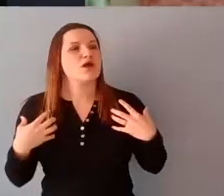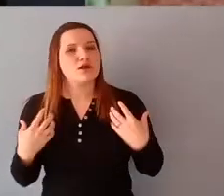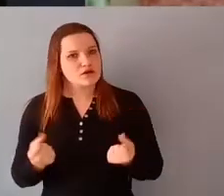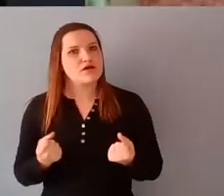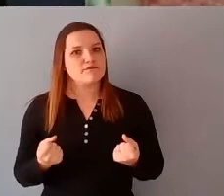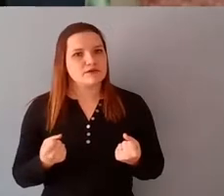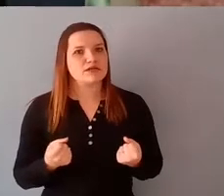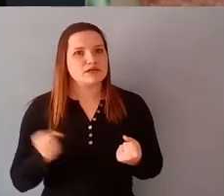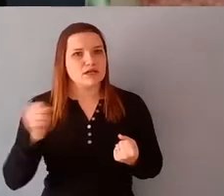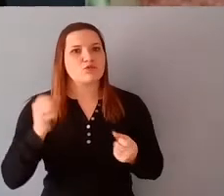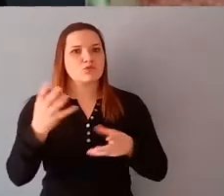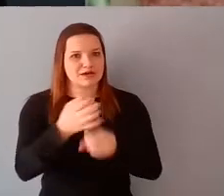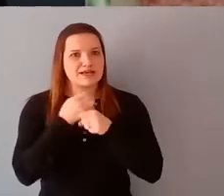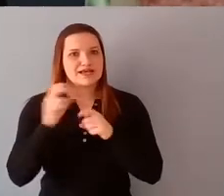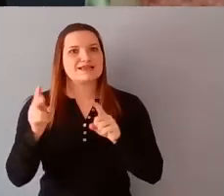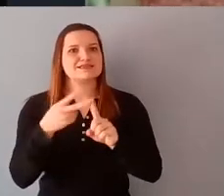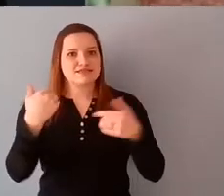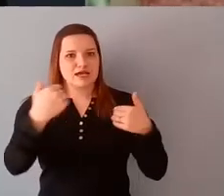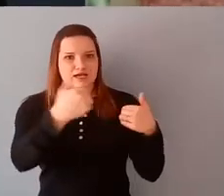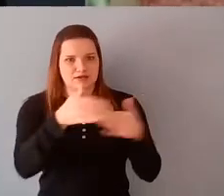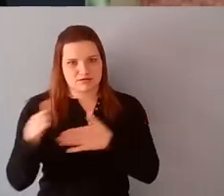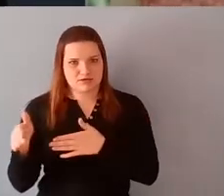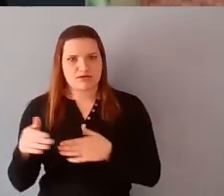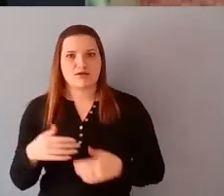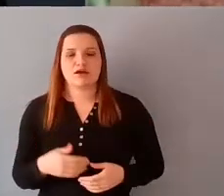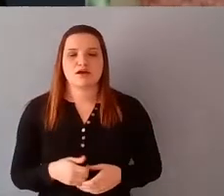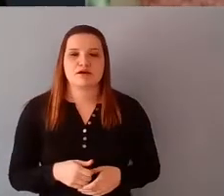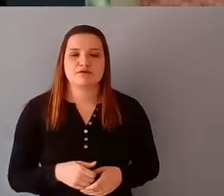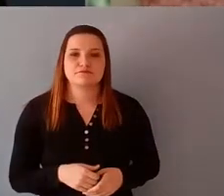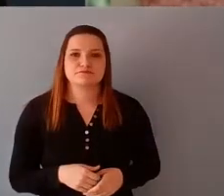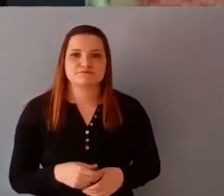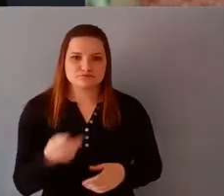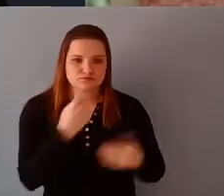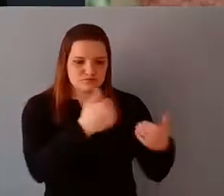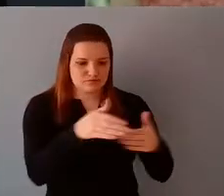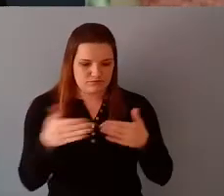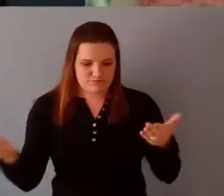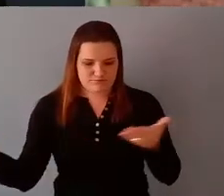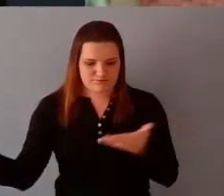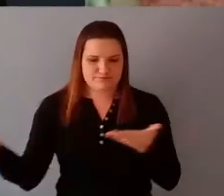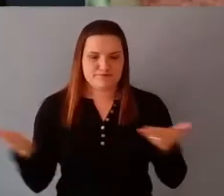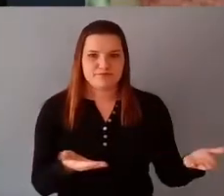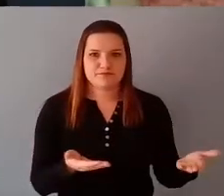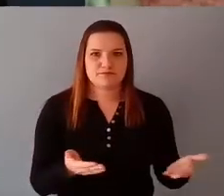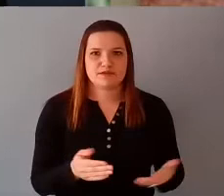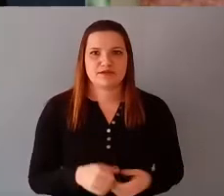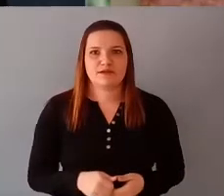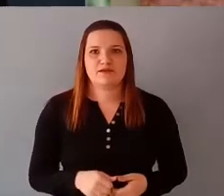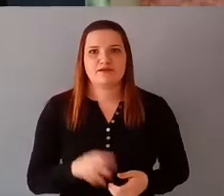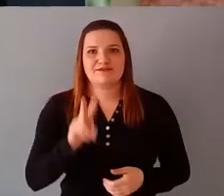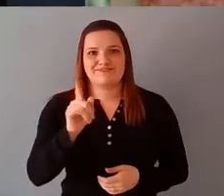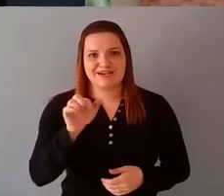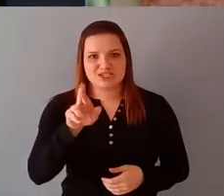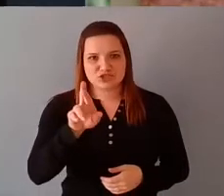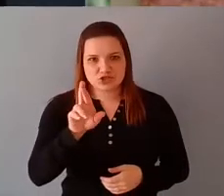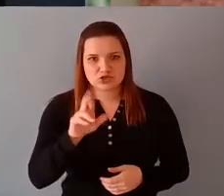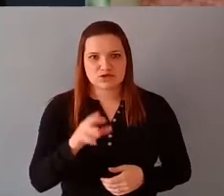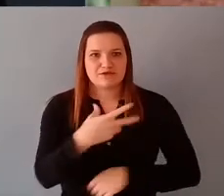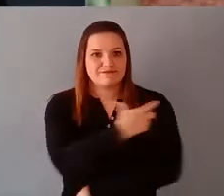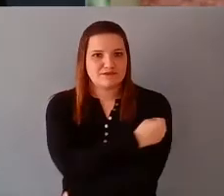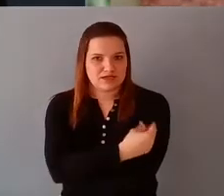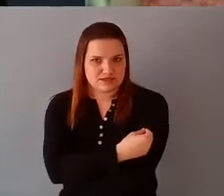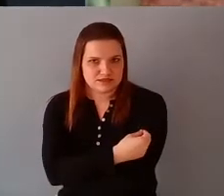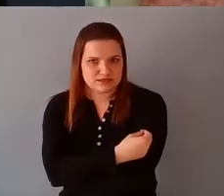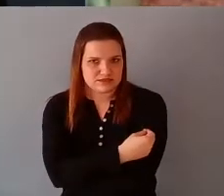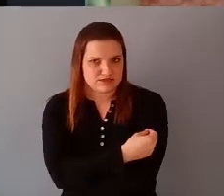get that second case, those two cases of the Pfizer vaccine in